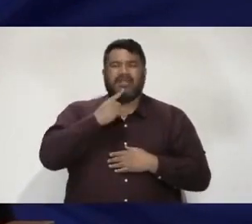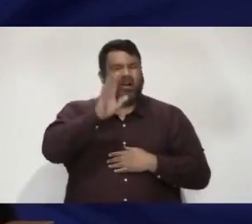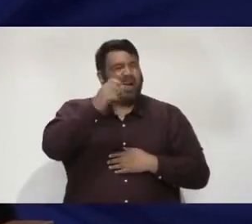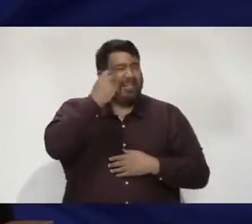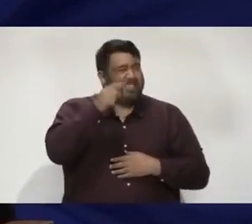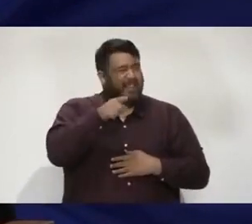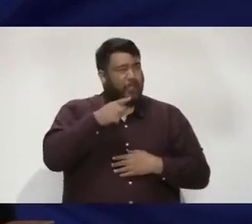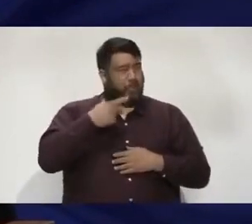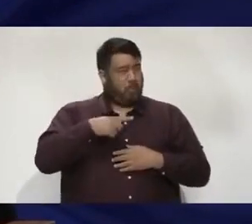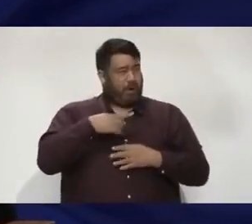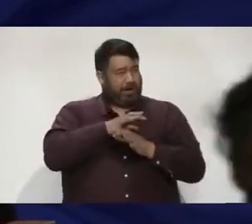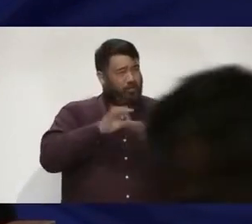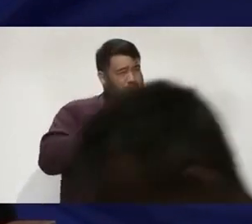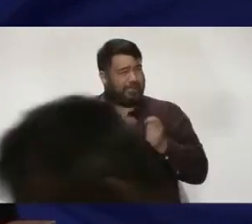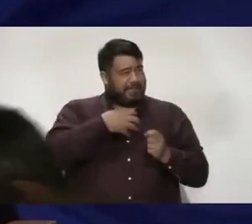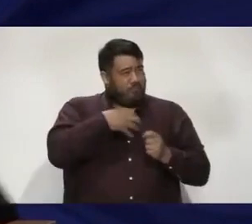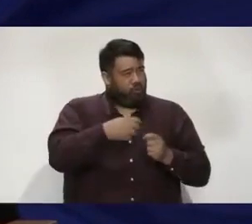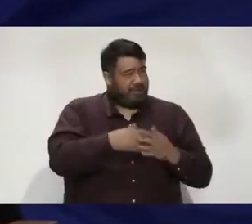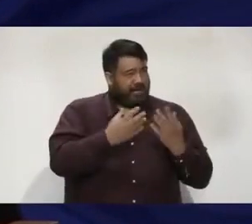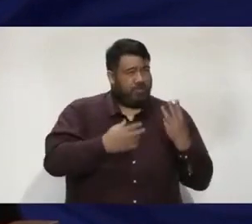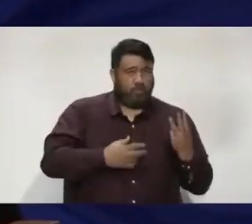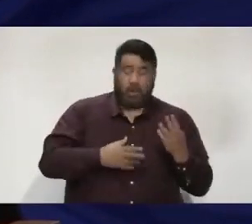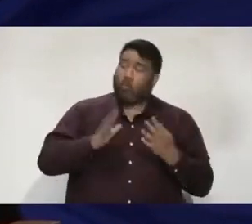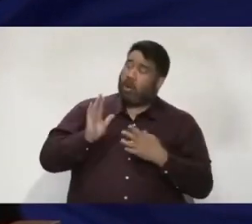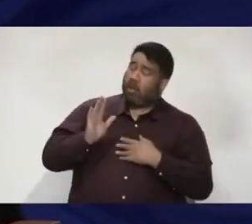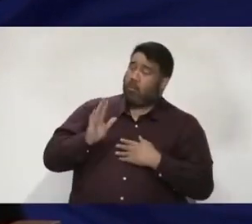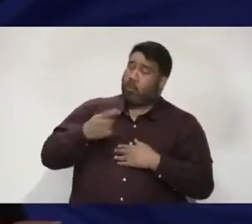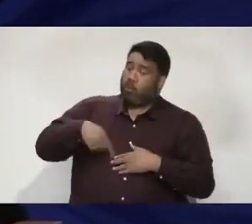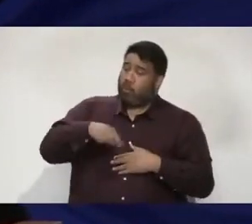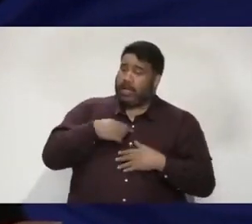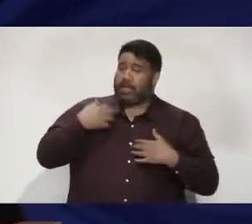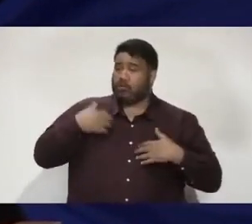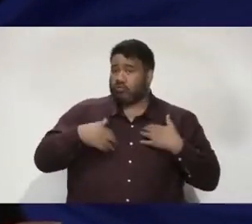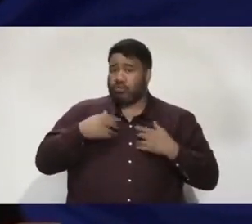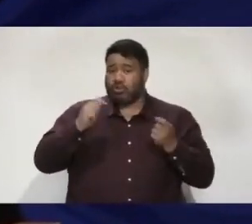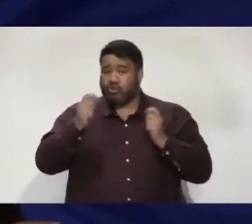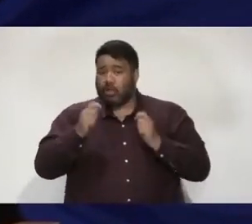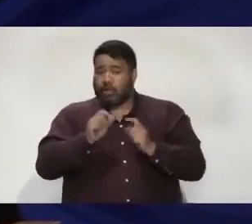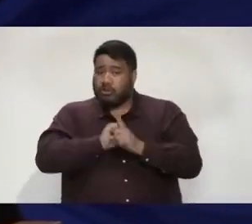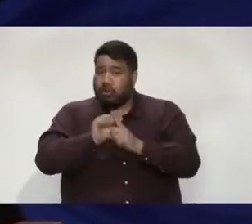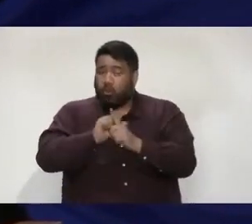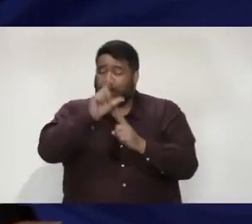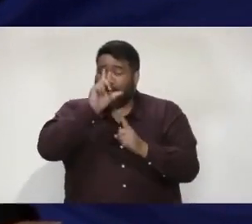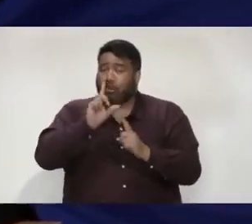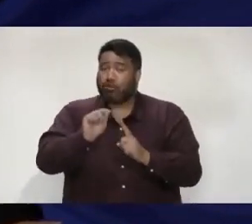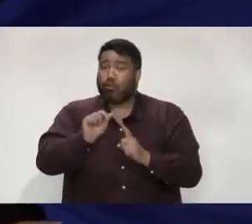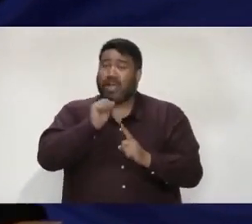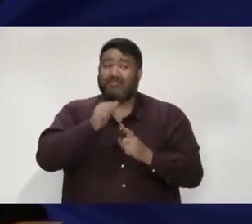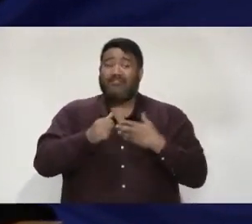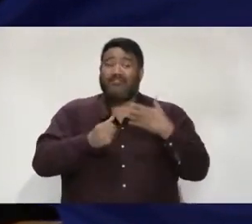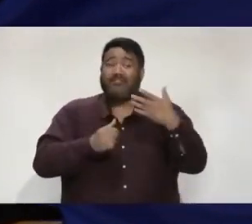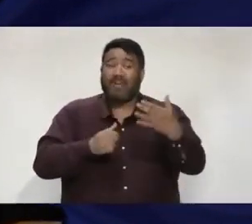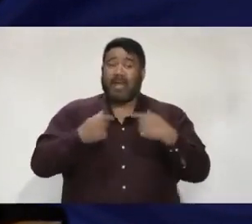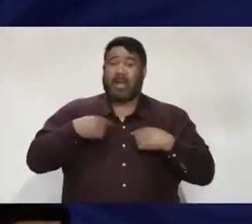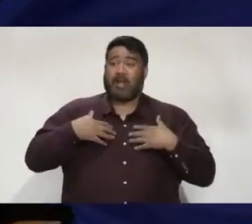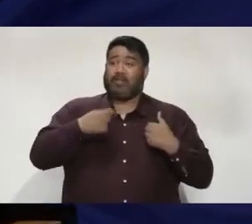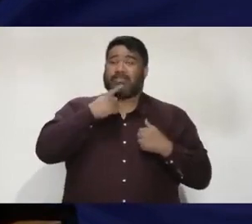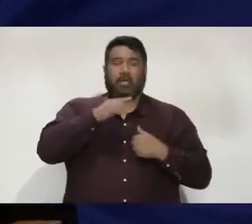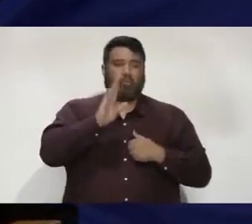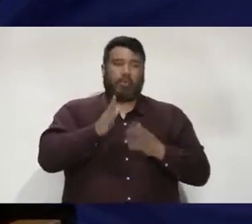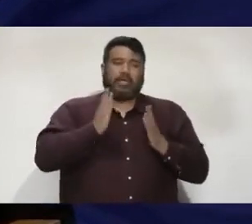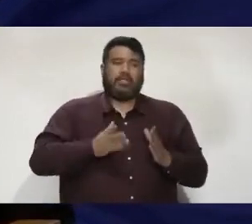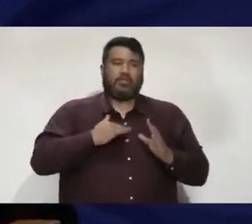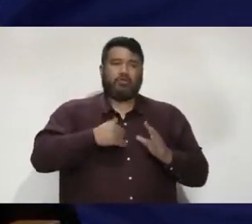we've shown, we're willing to evolve and we're willing to look at change, and if that is something that is deemed necessary, then that is certainly something that we will pick up